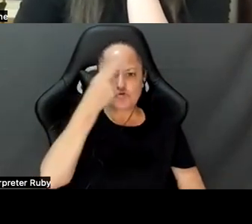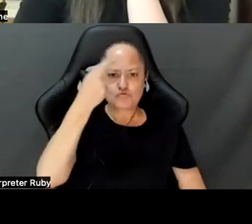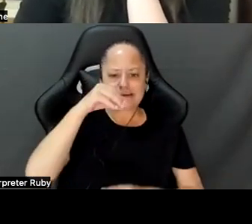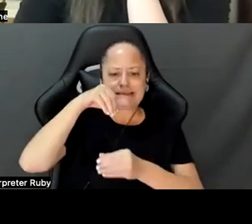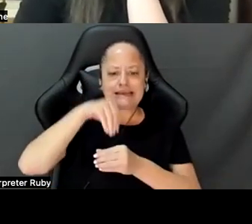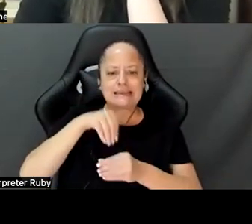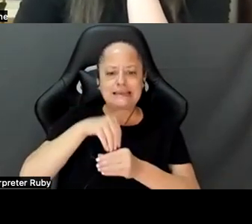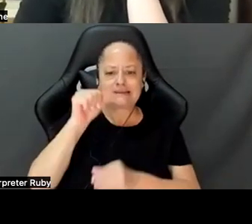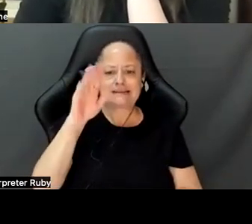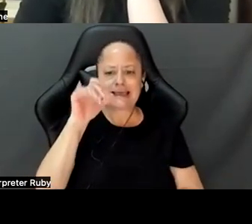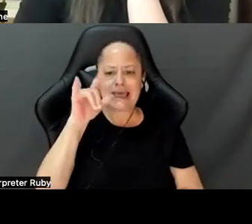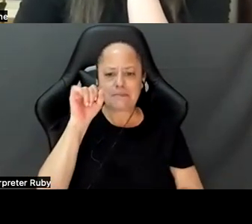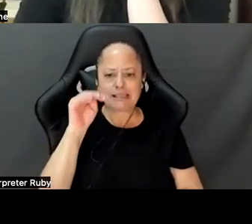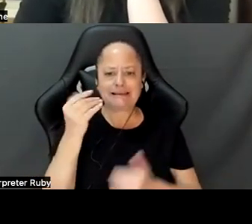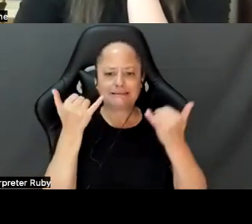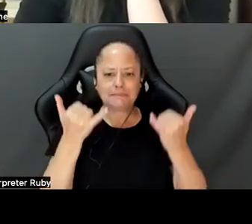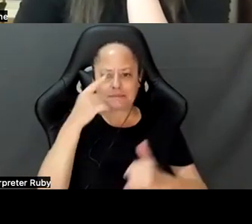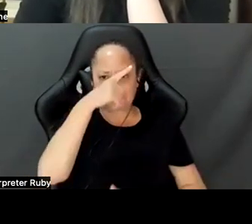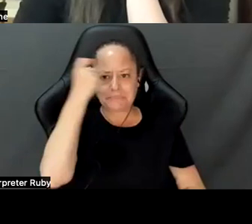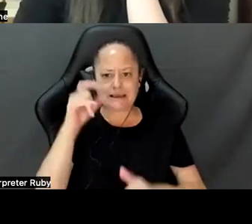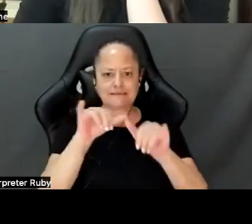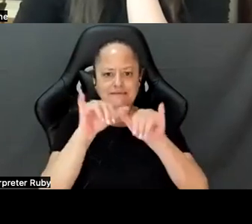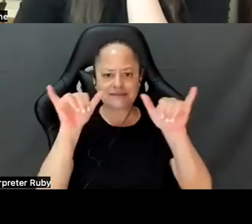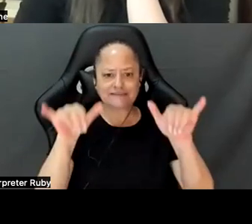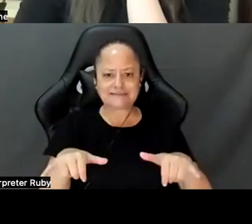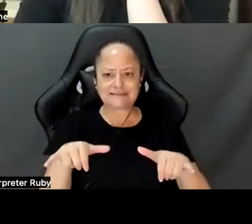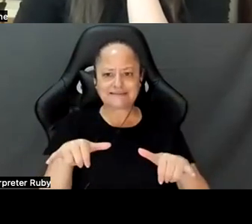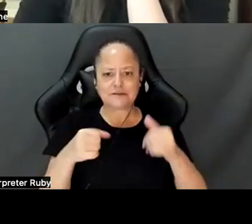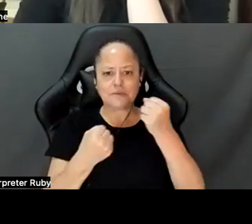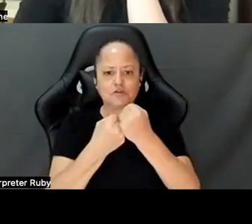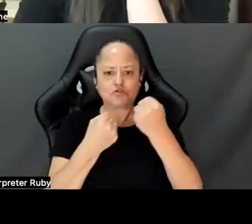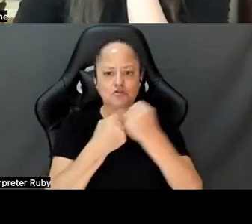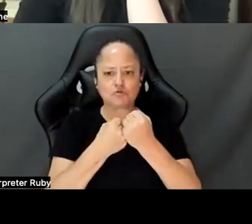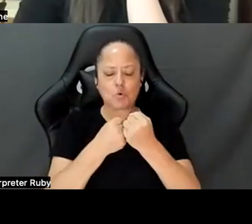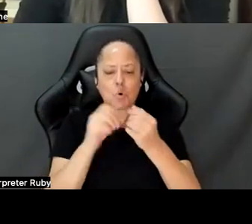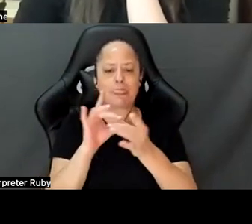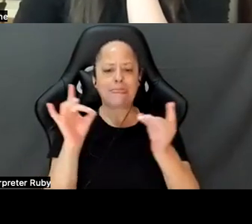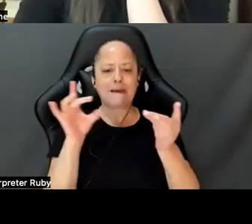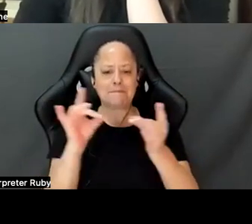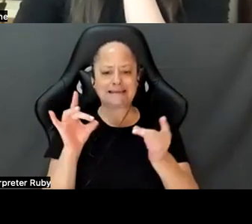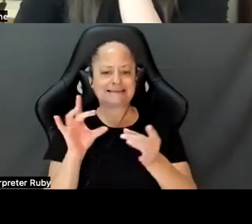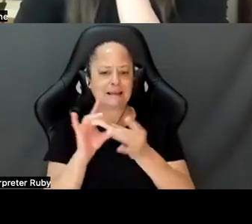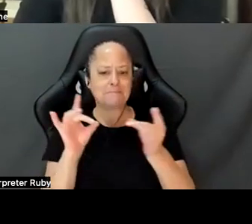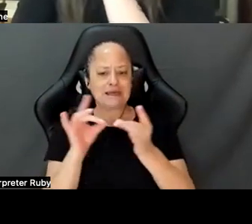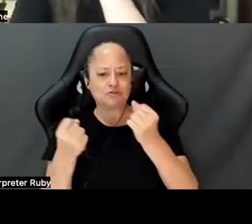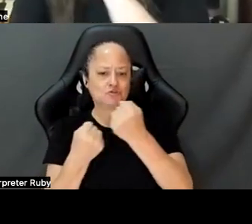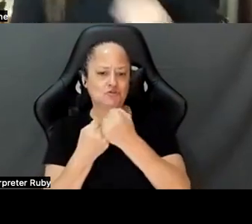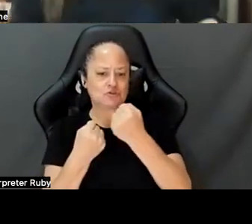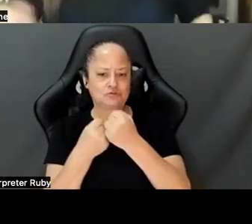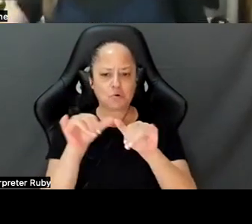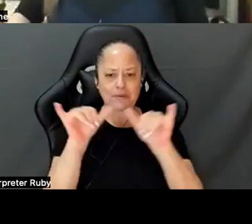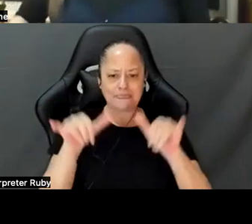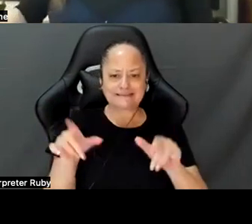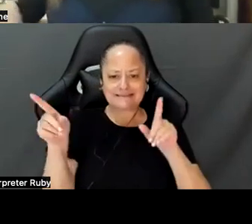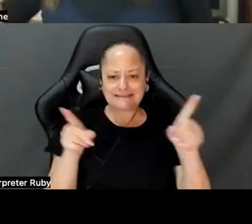internalized ableism exists is because of the systems that support the messaging and the messaging that supports the systems